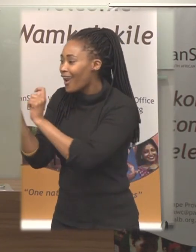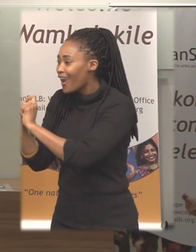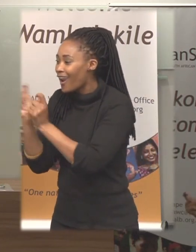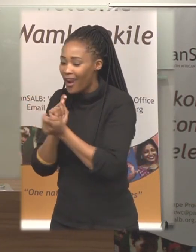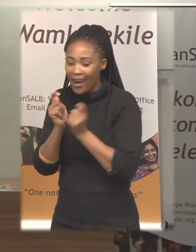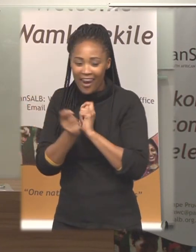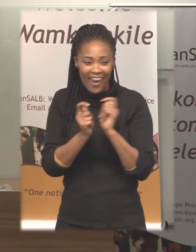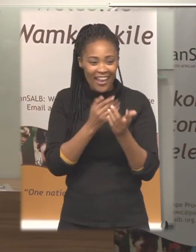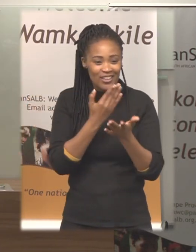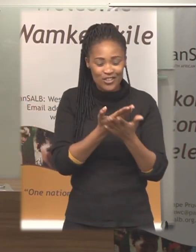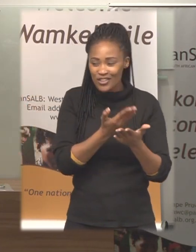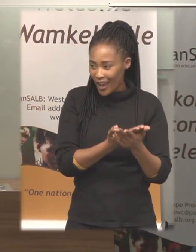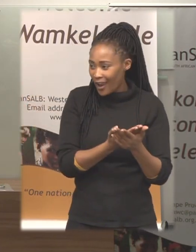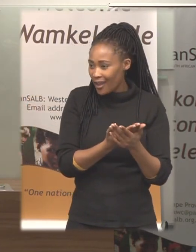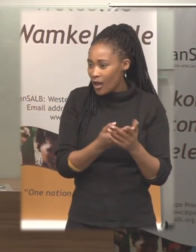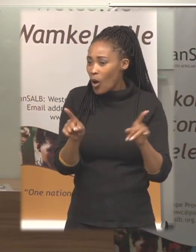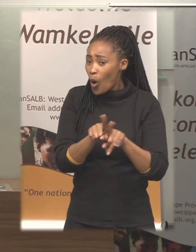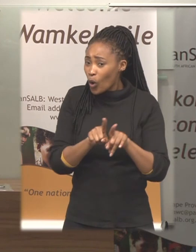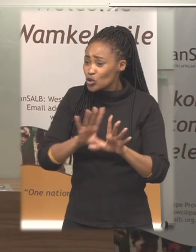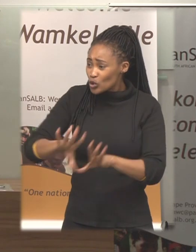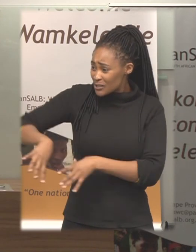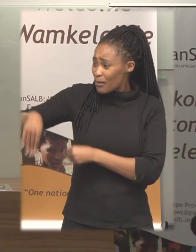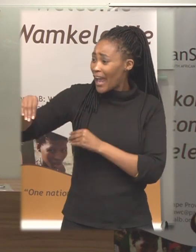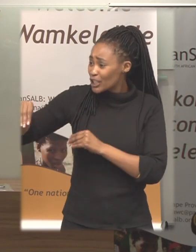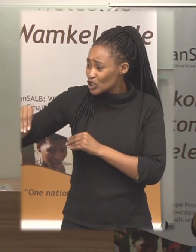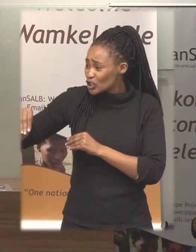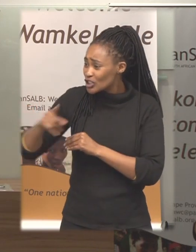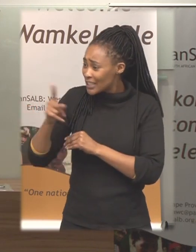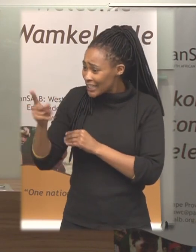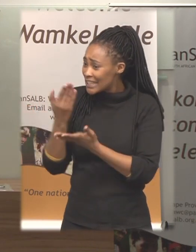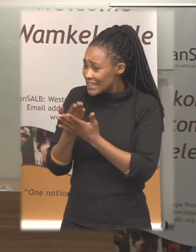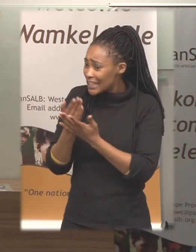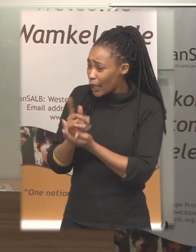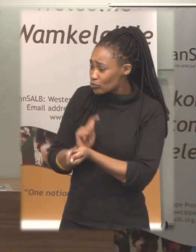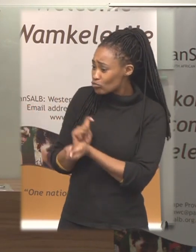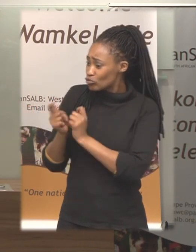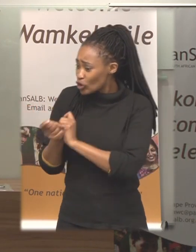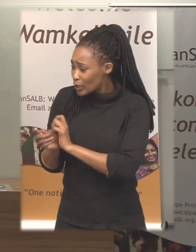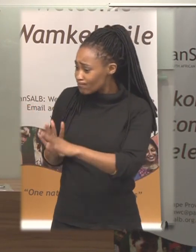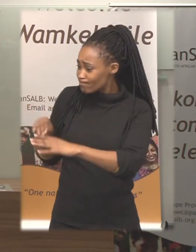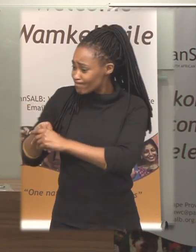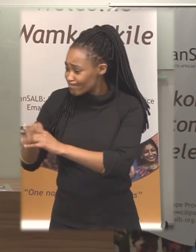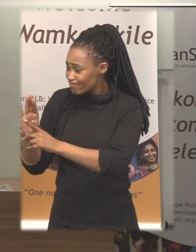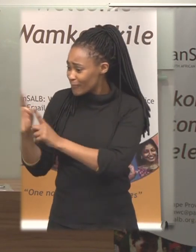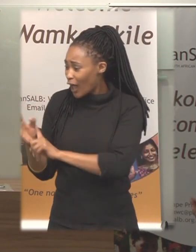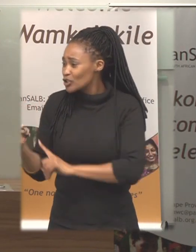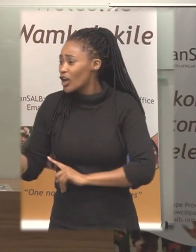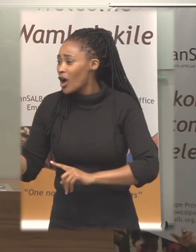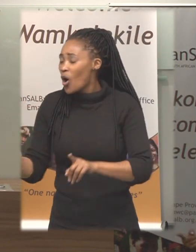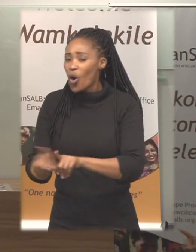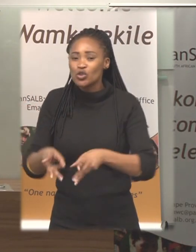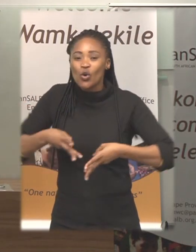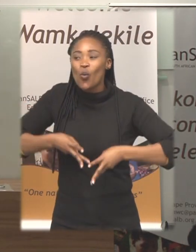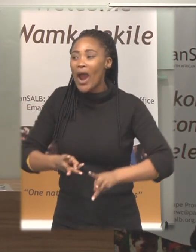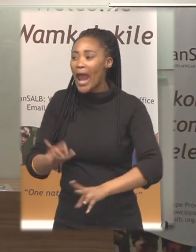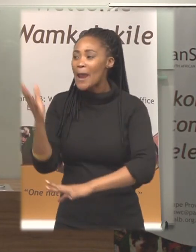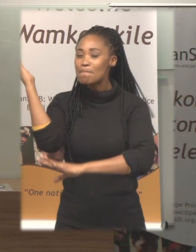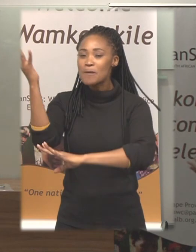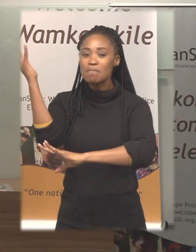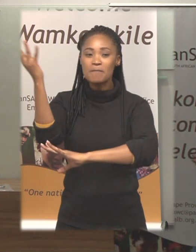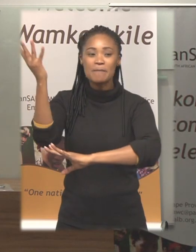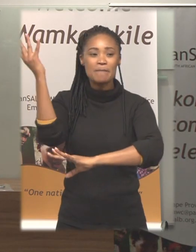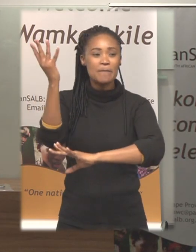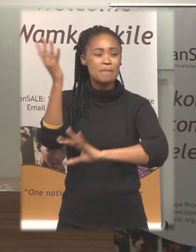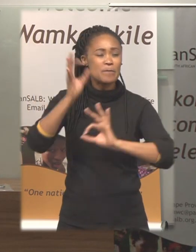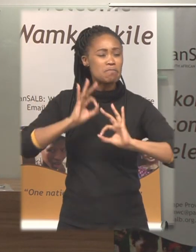achieve the incredible speeches that he did. But not only that, but if you look at the way